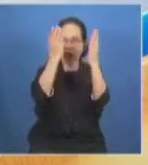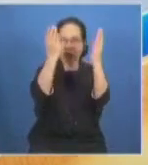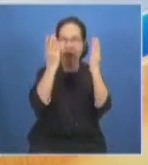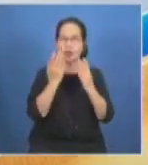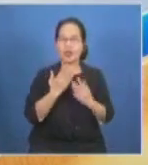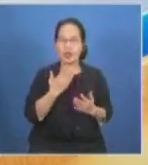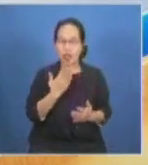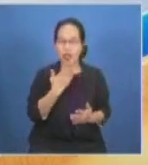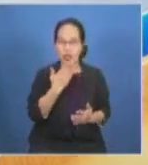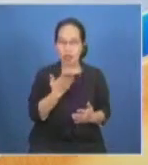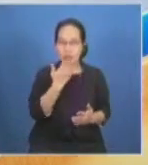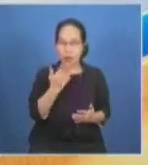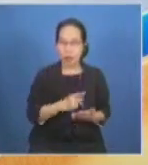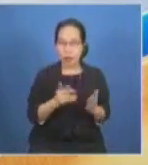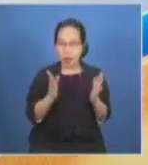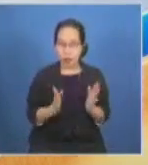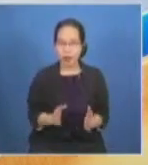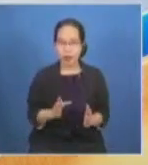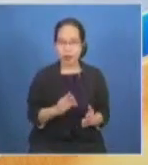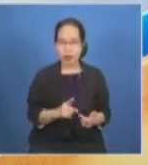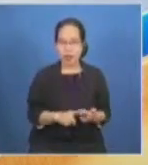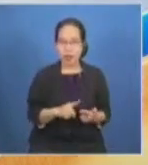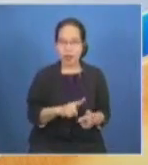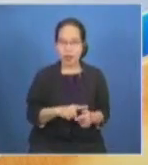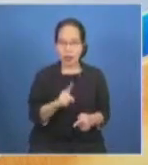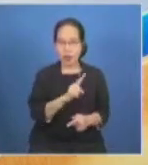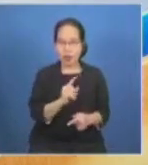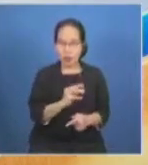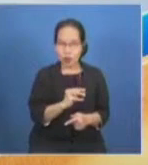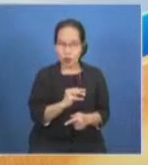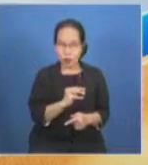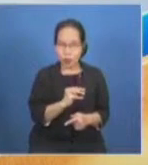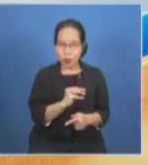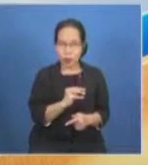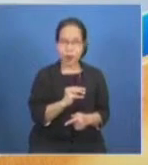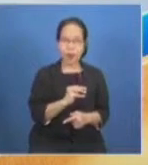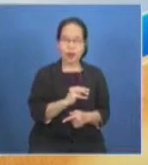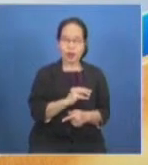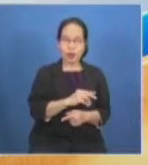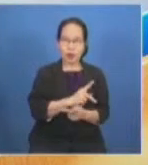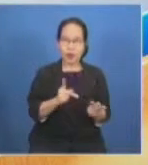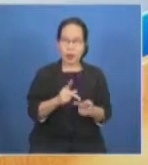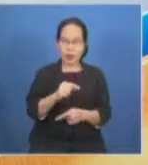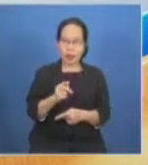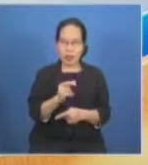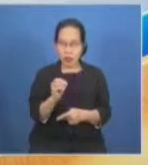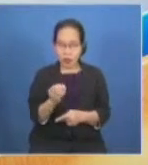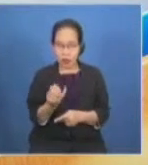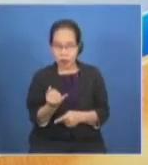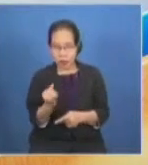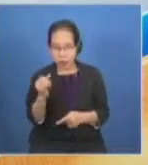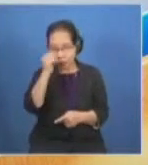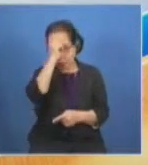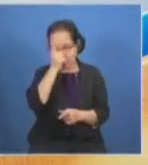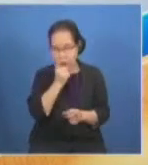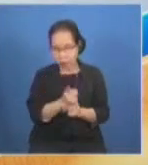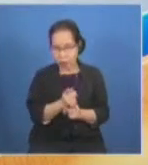mercy. To all the brethren who are with us today, we thank you so much for your participation, even those in the